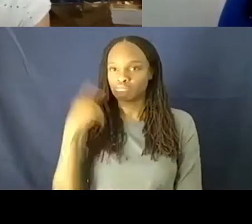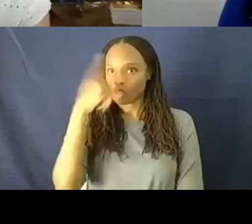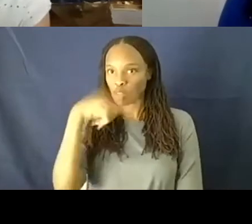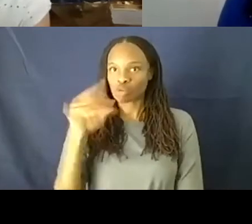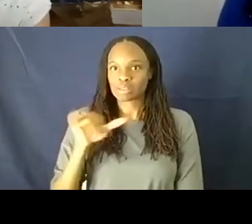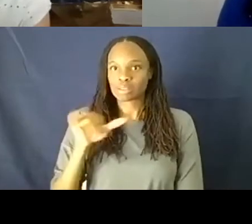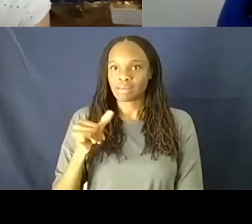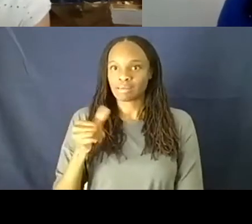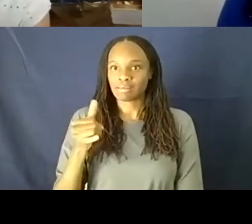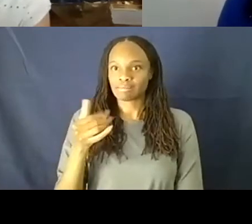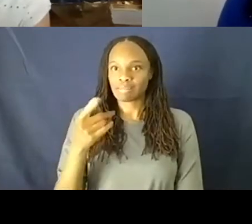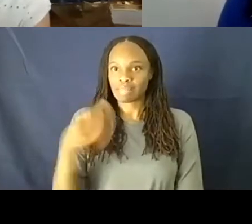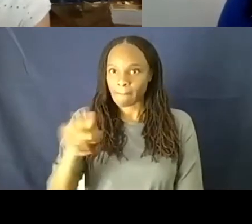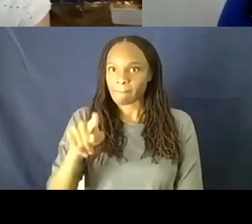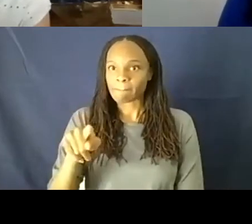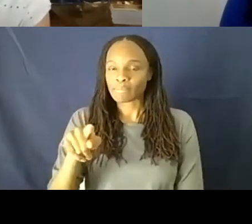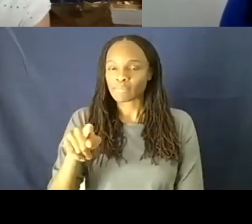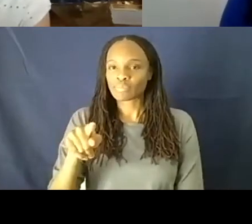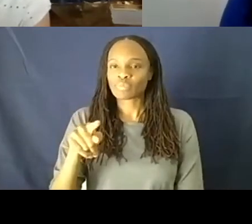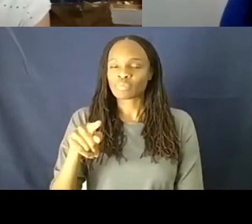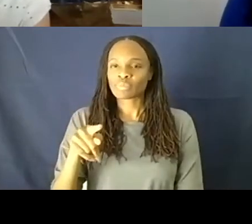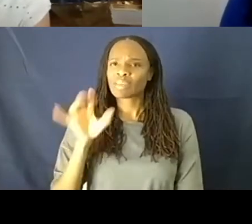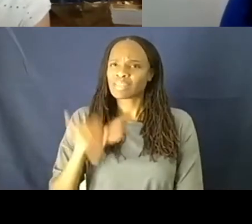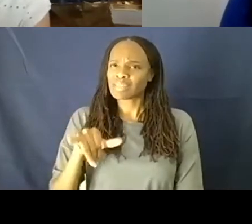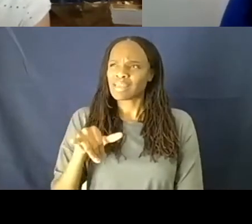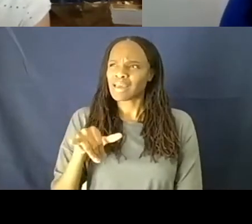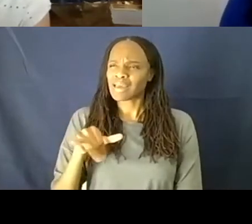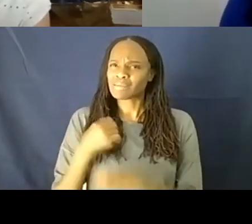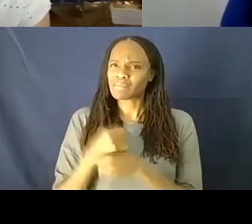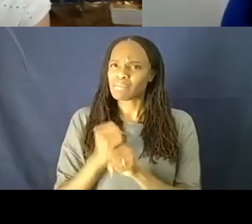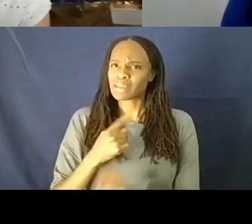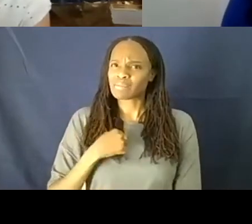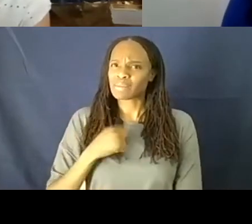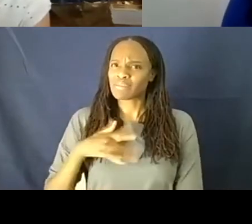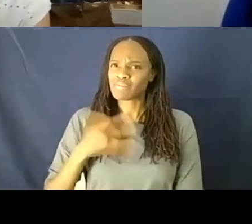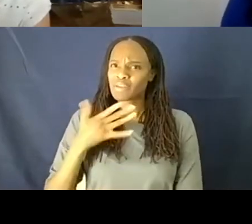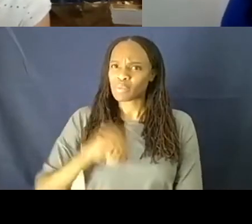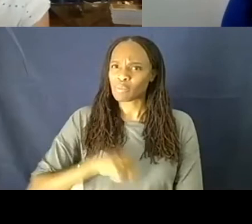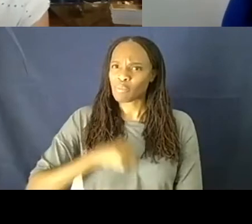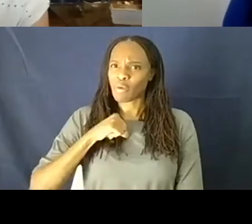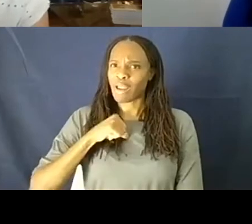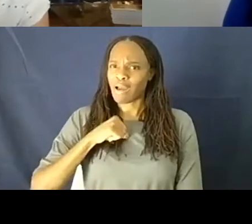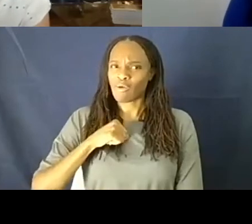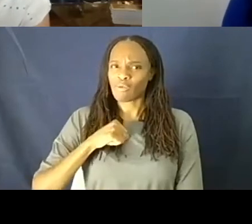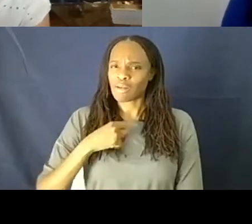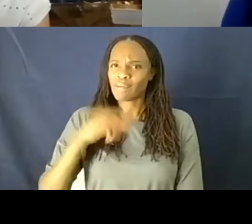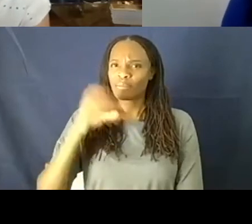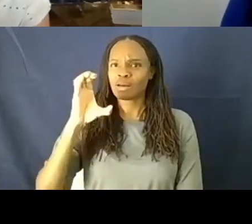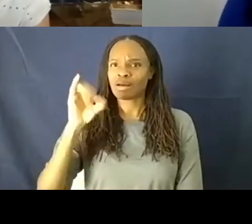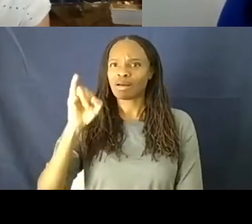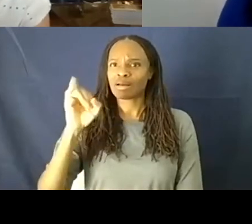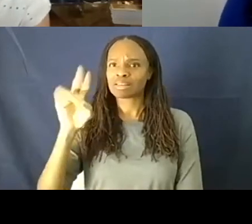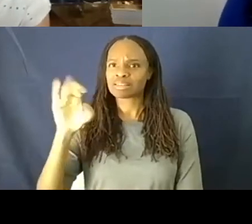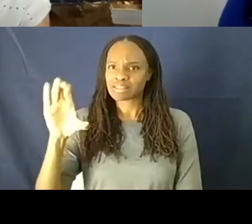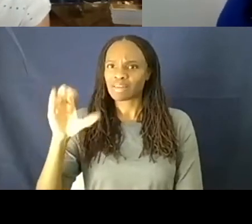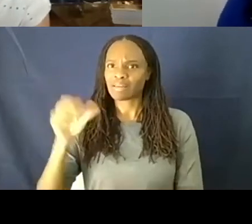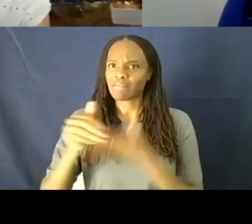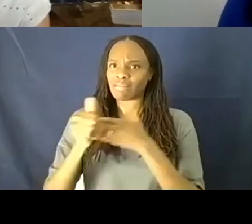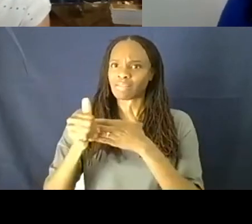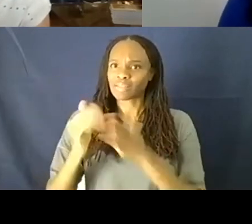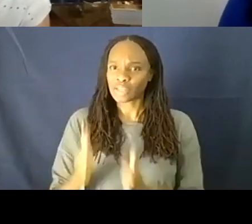that makes me feel proud to be a civic leader in that capacity is that I